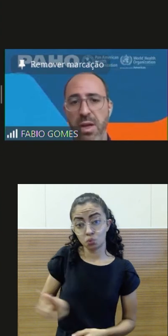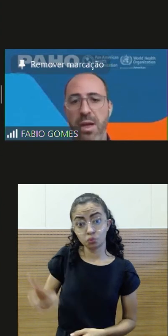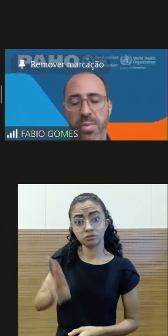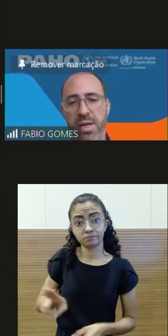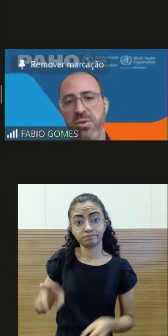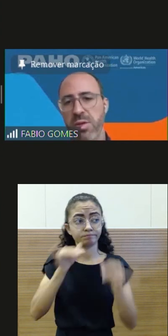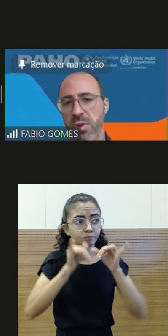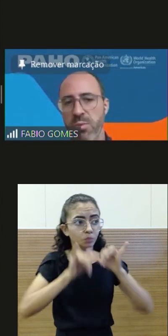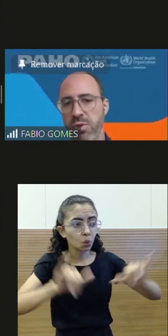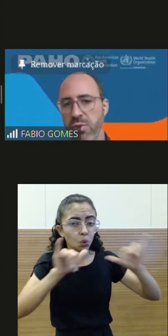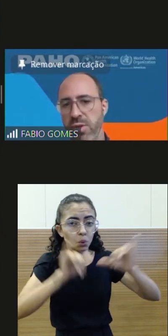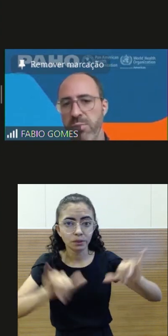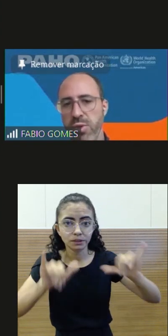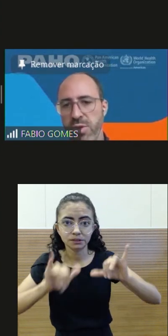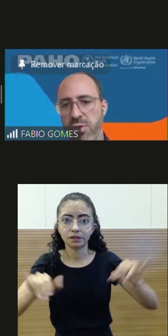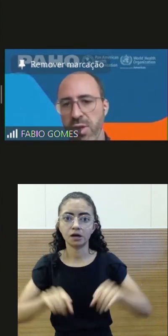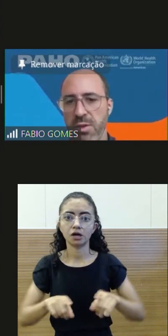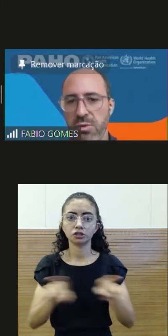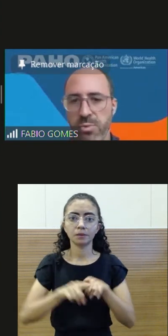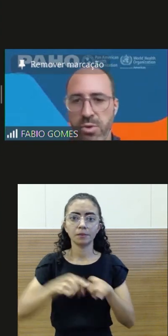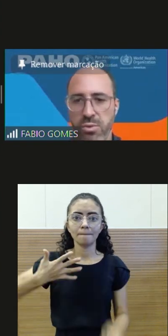with the use of publicity,